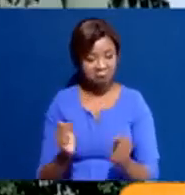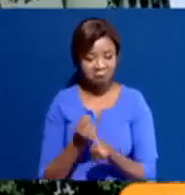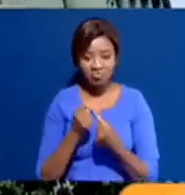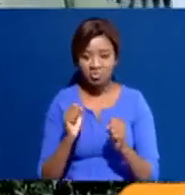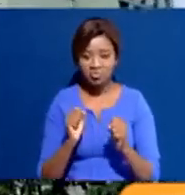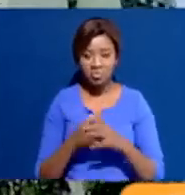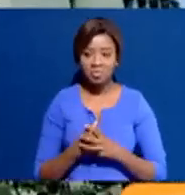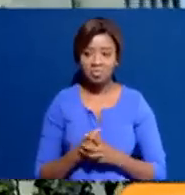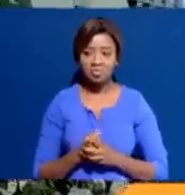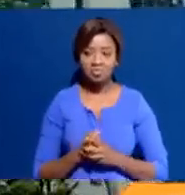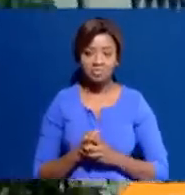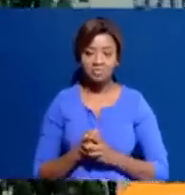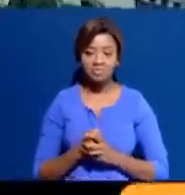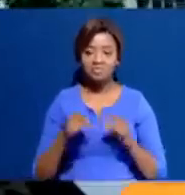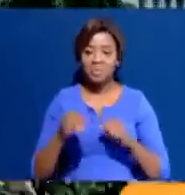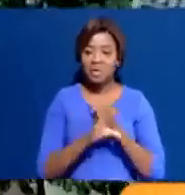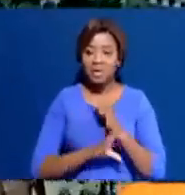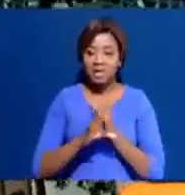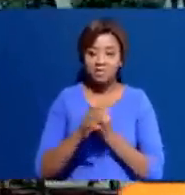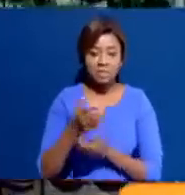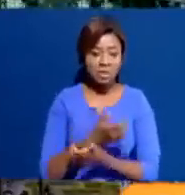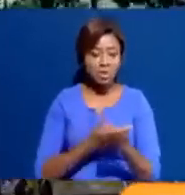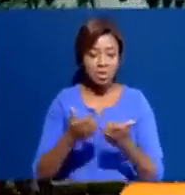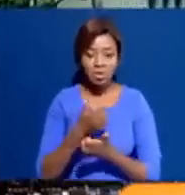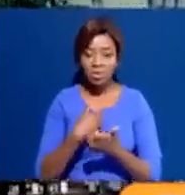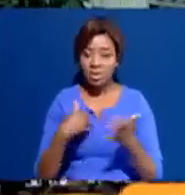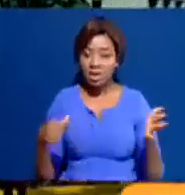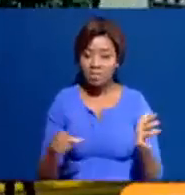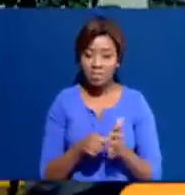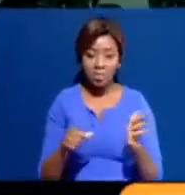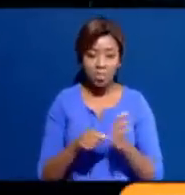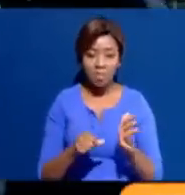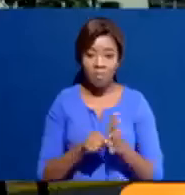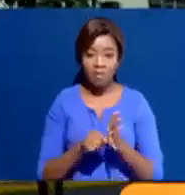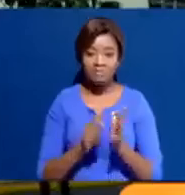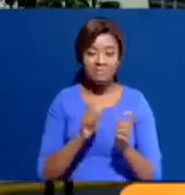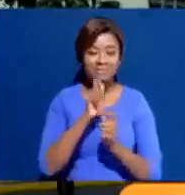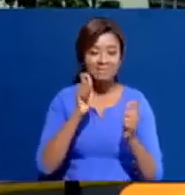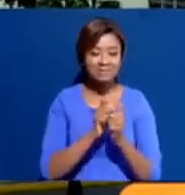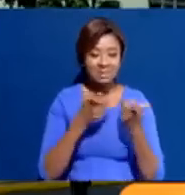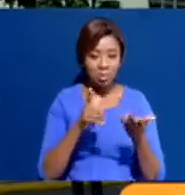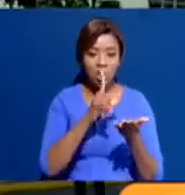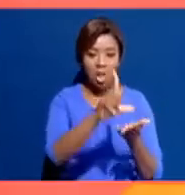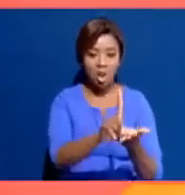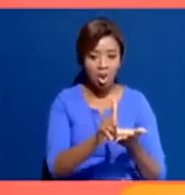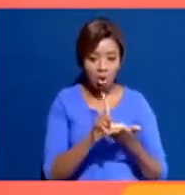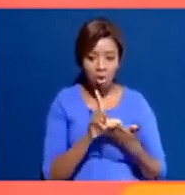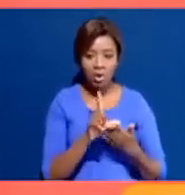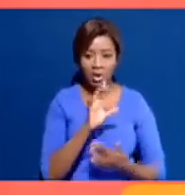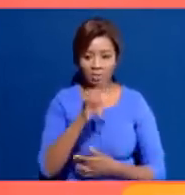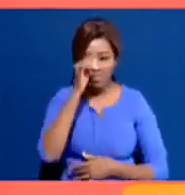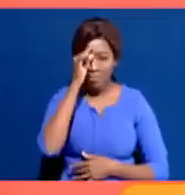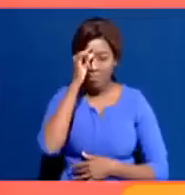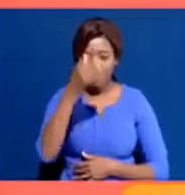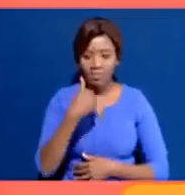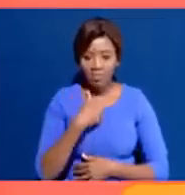The country's economy is facing turbulence. Much of it is the public debts that the current administration has to